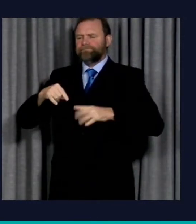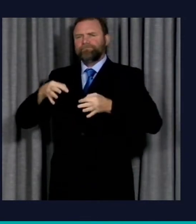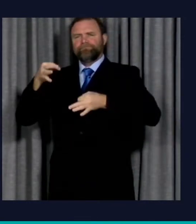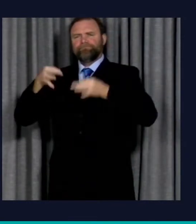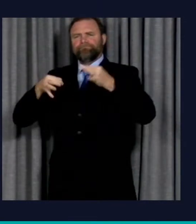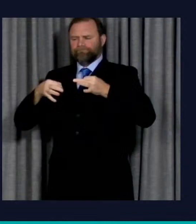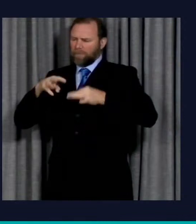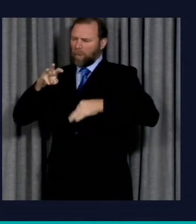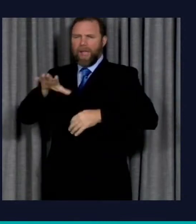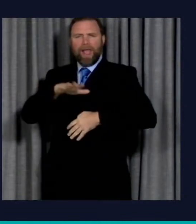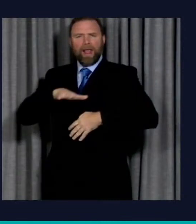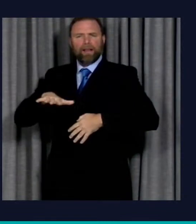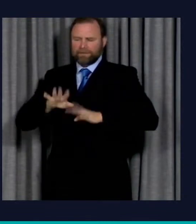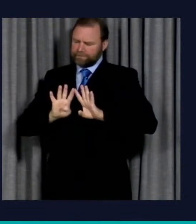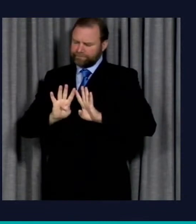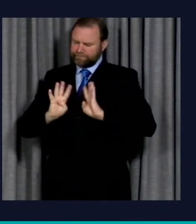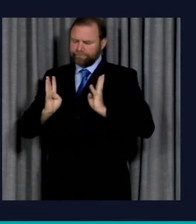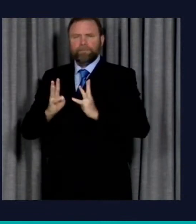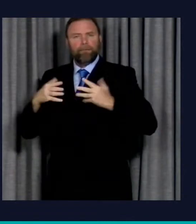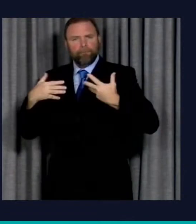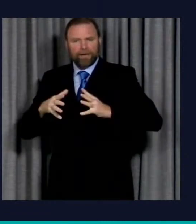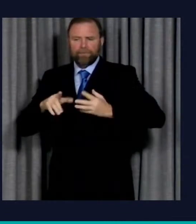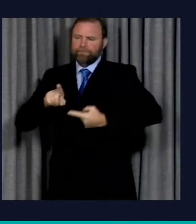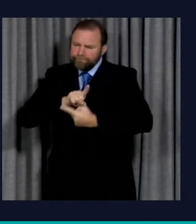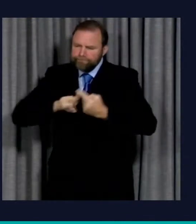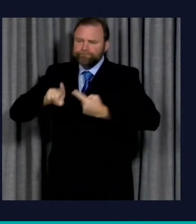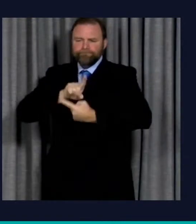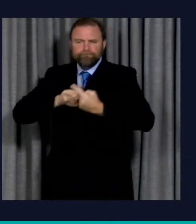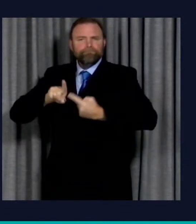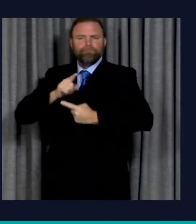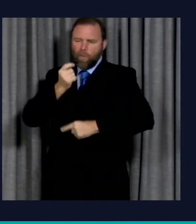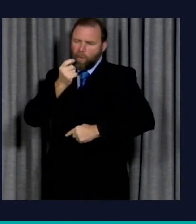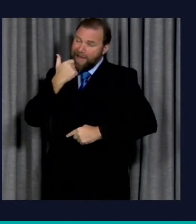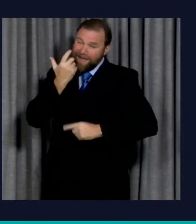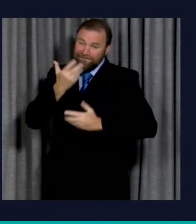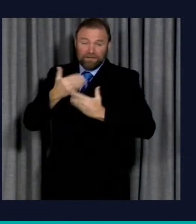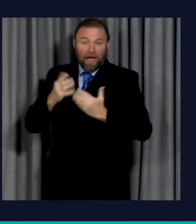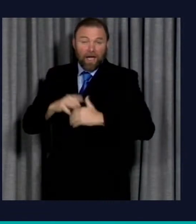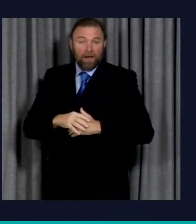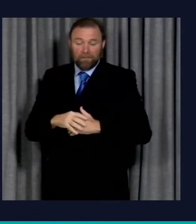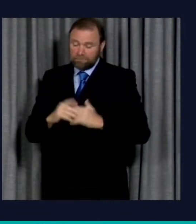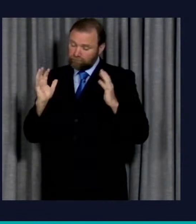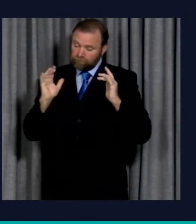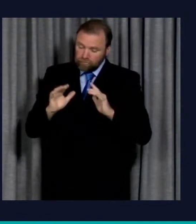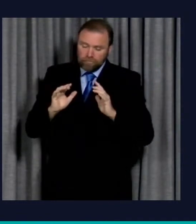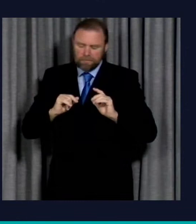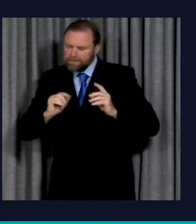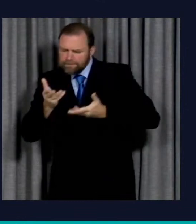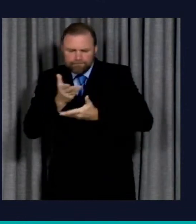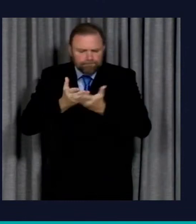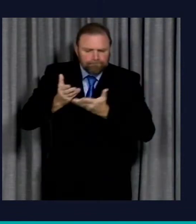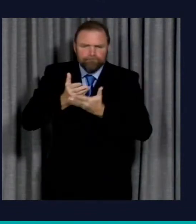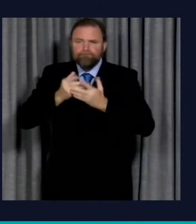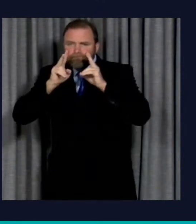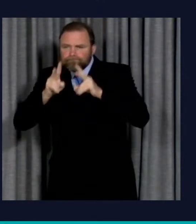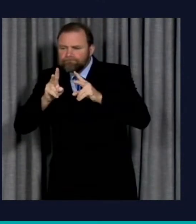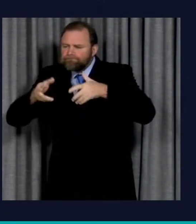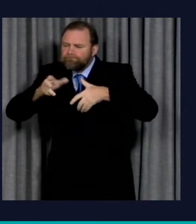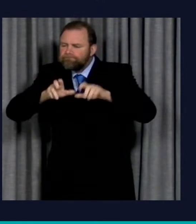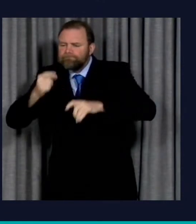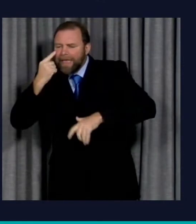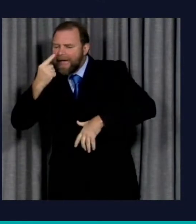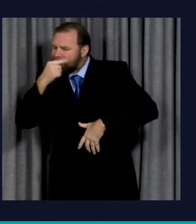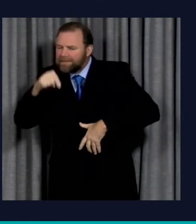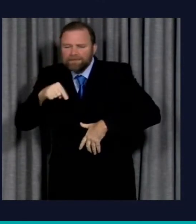meeting almost every day, looking at the very latest scientific advice and the latest data, and we've been